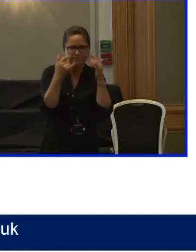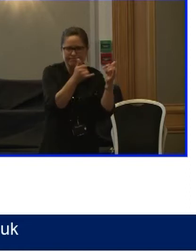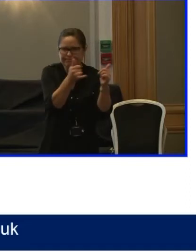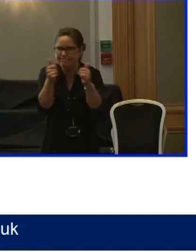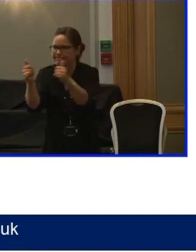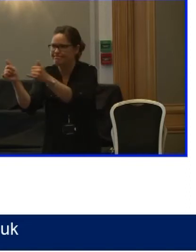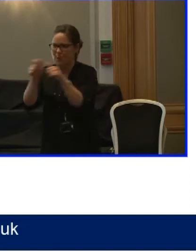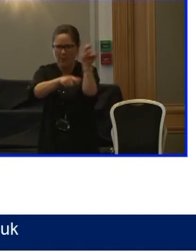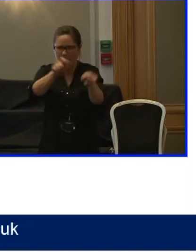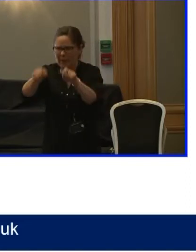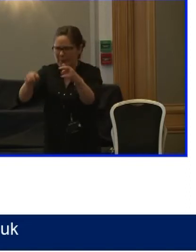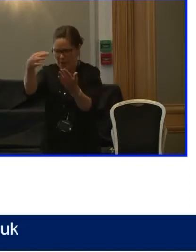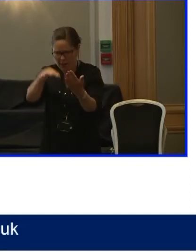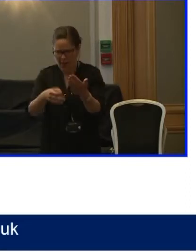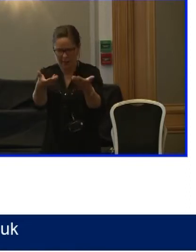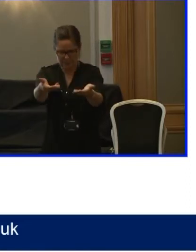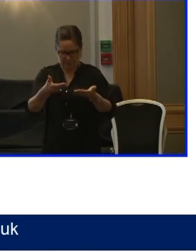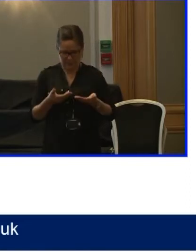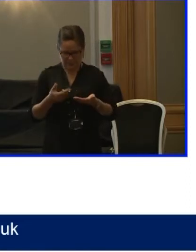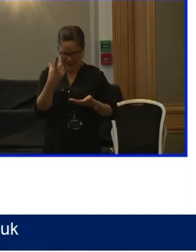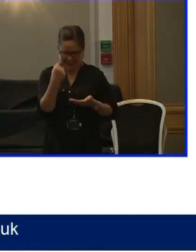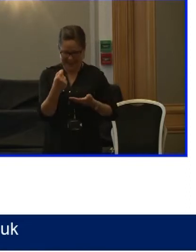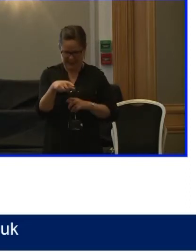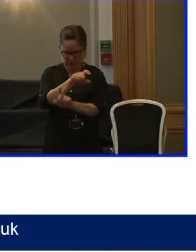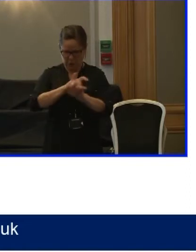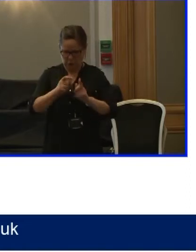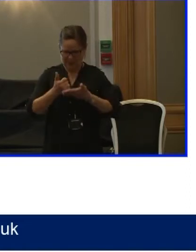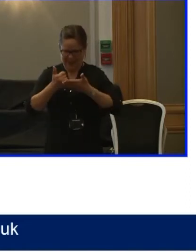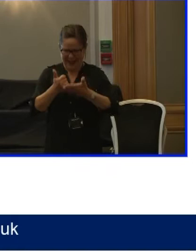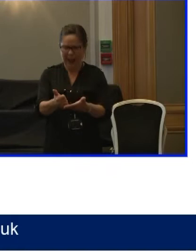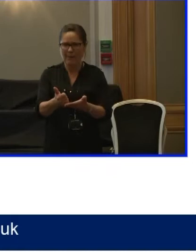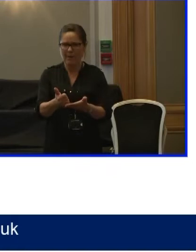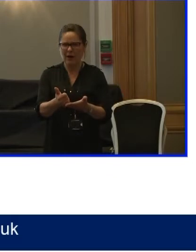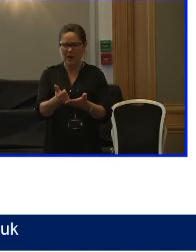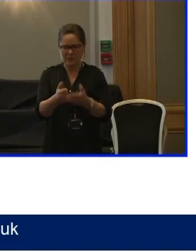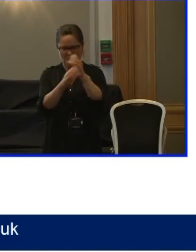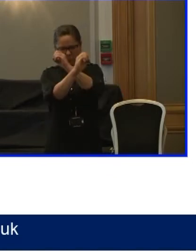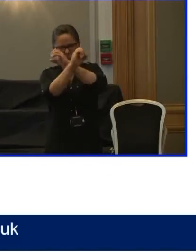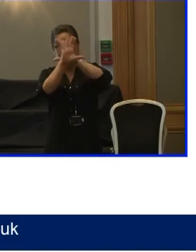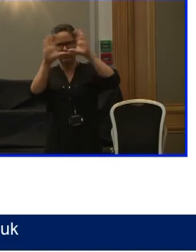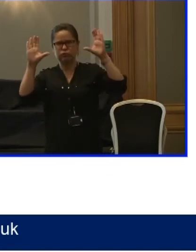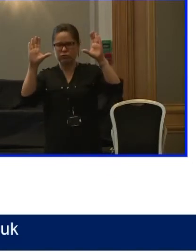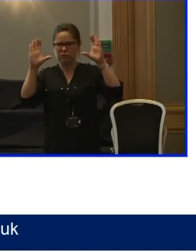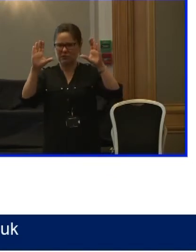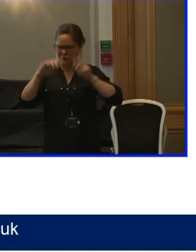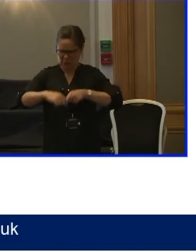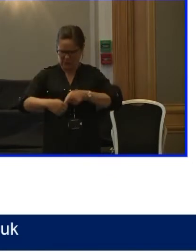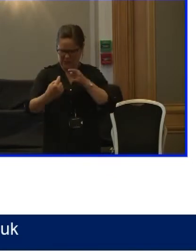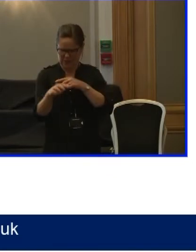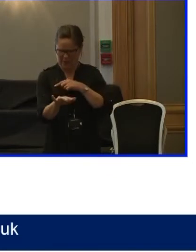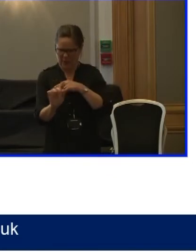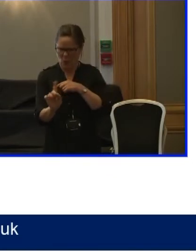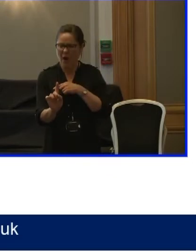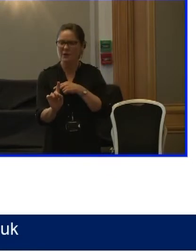the charity the way the community needs and allows us to access invaluable insight into where there may be challenges